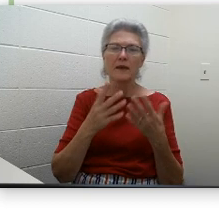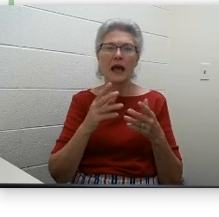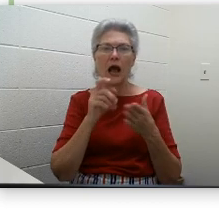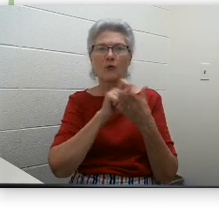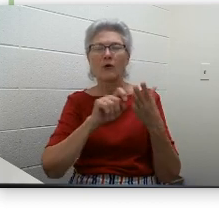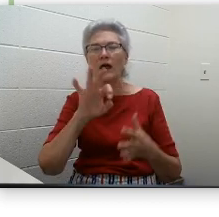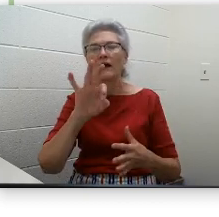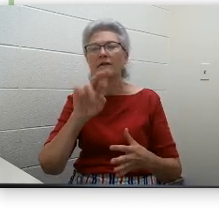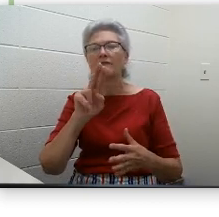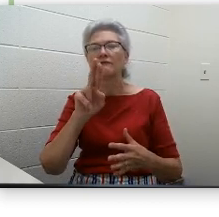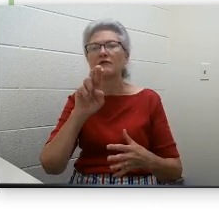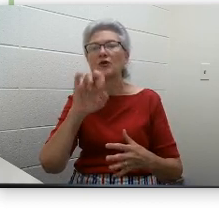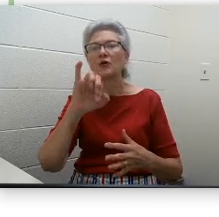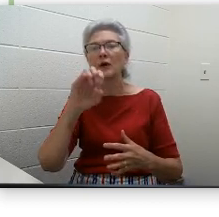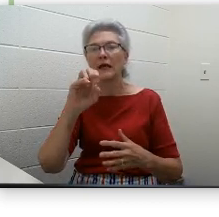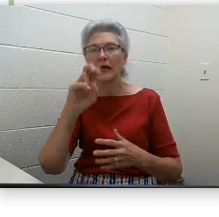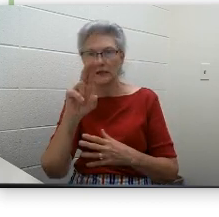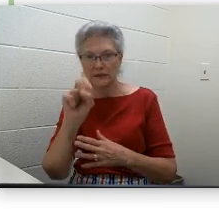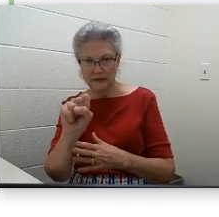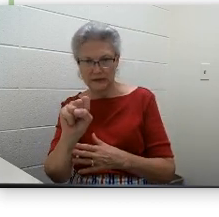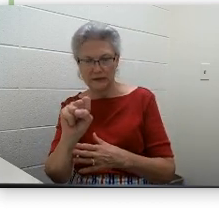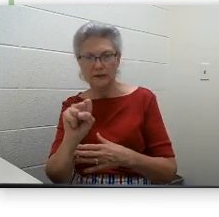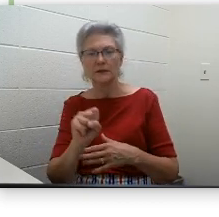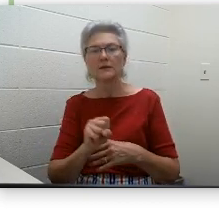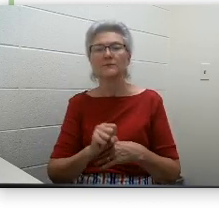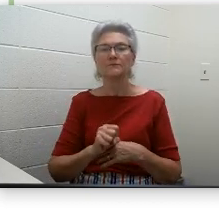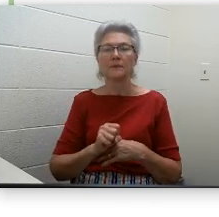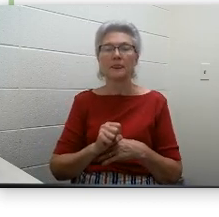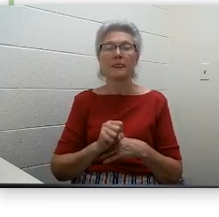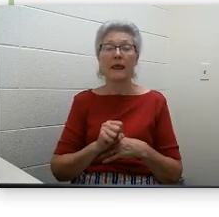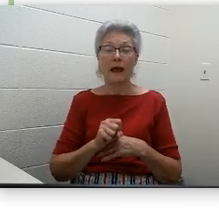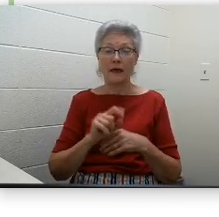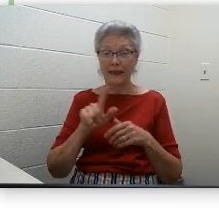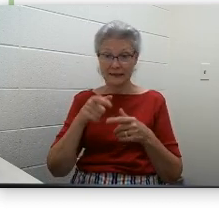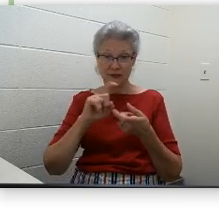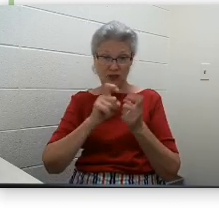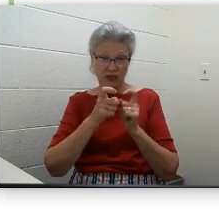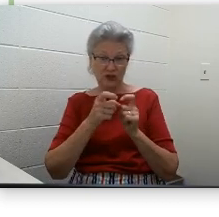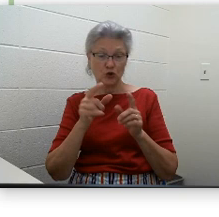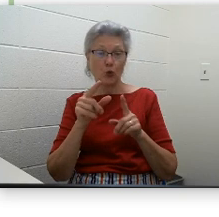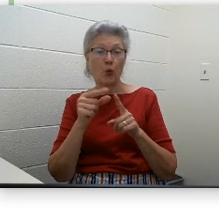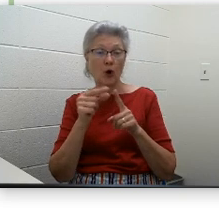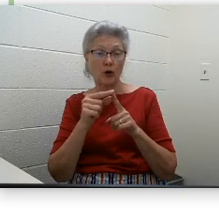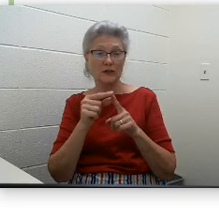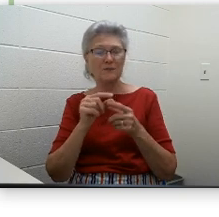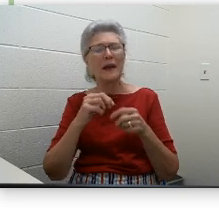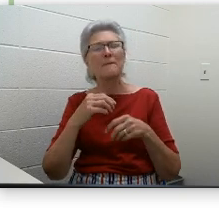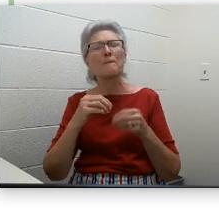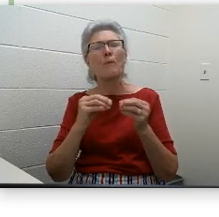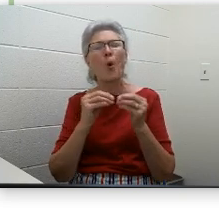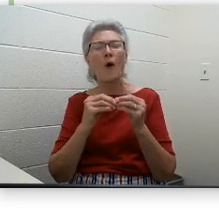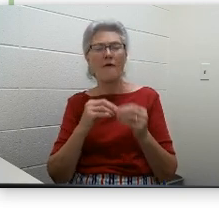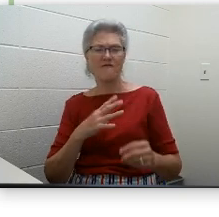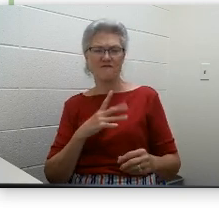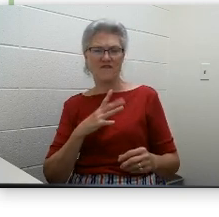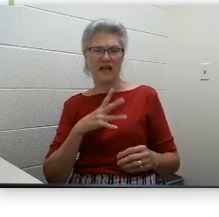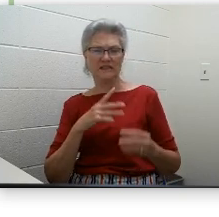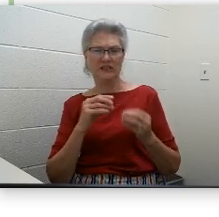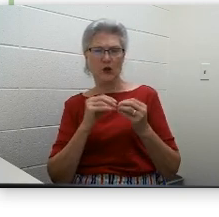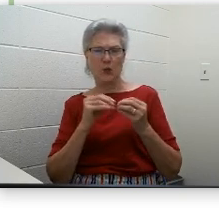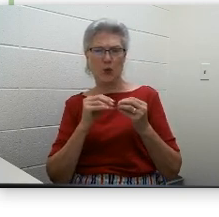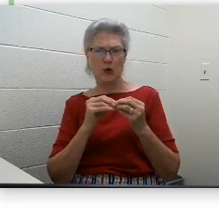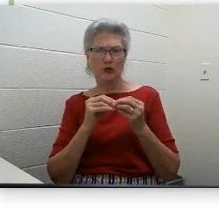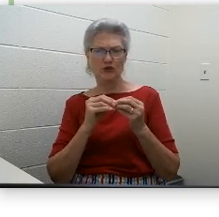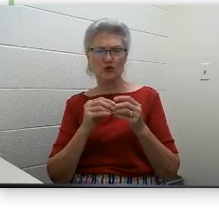furious. So that's what I mean by changed words, that I used other resources such as a thesaurus to look for